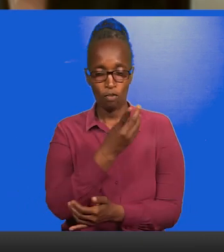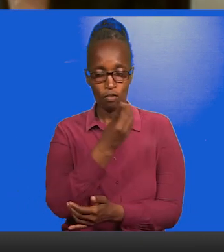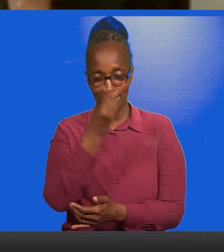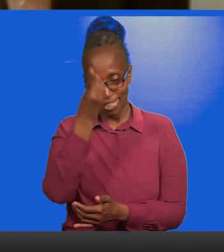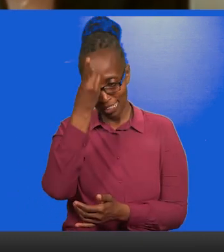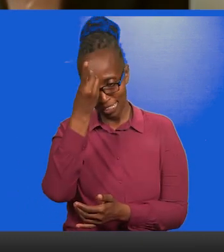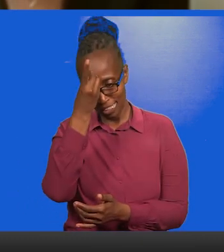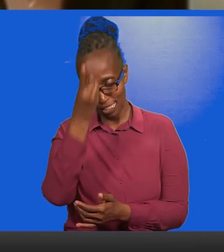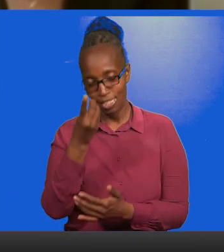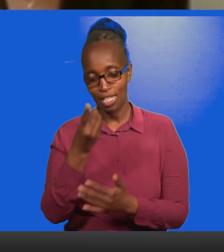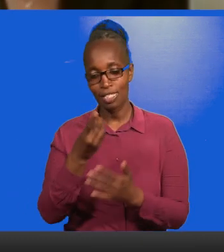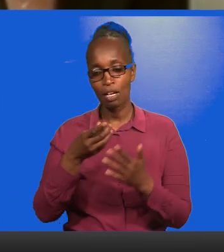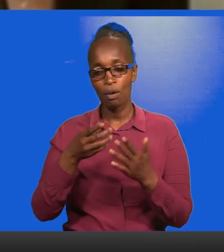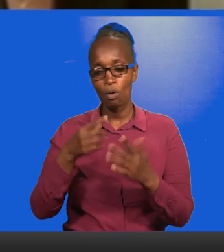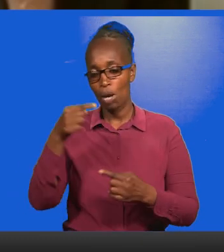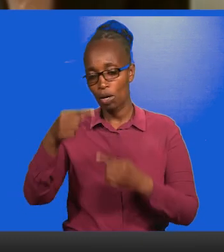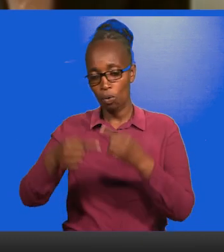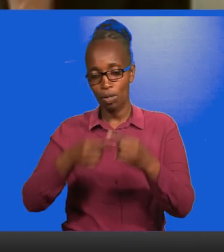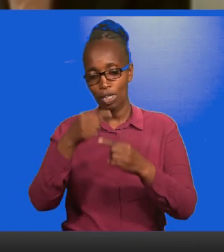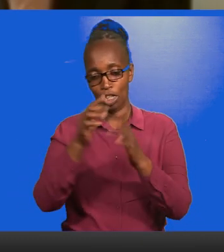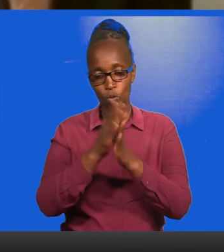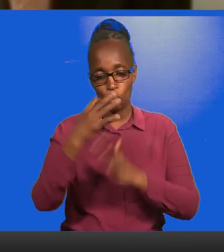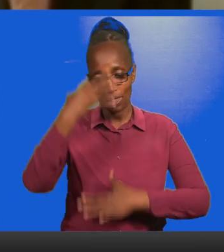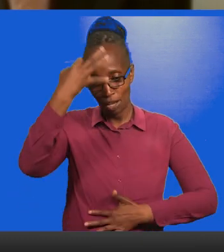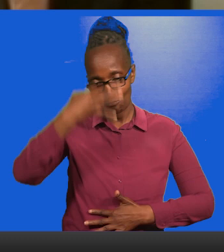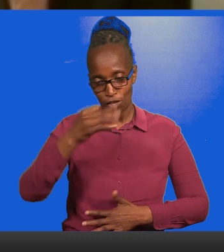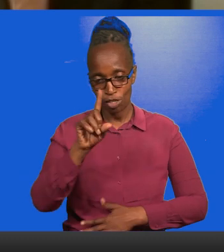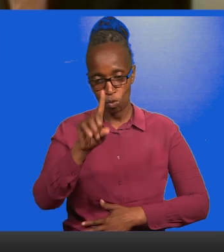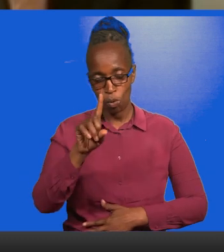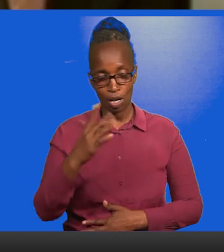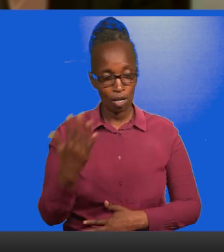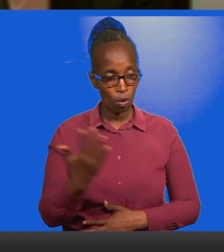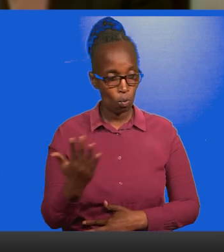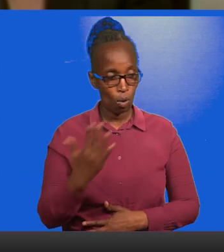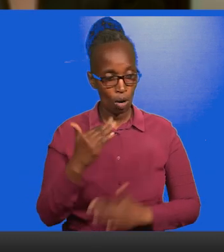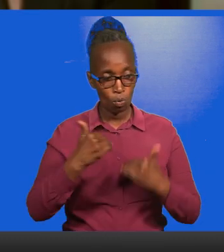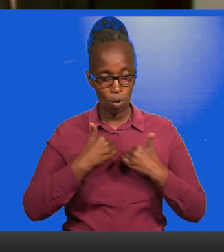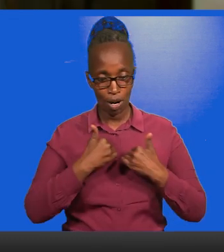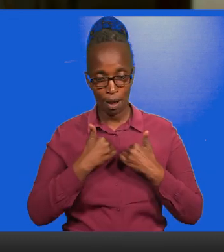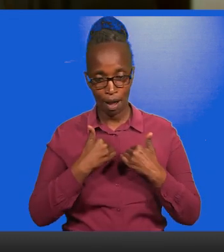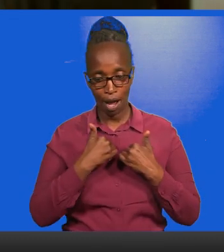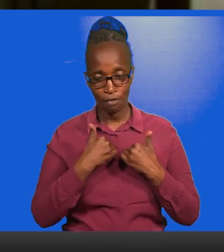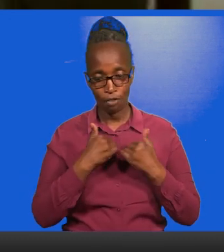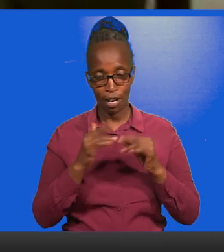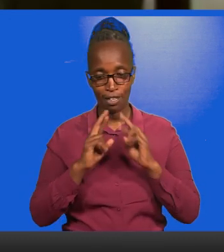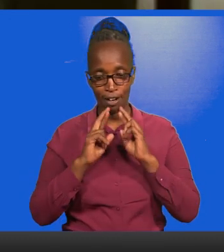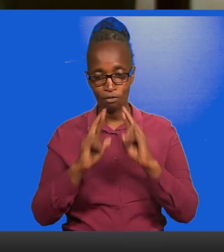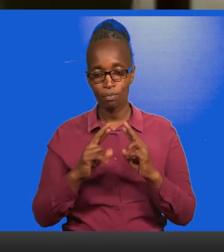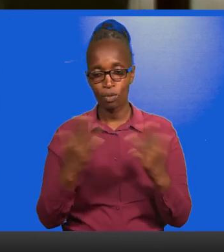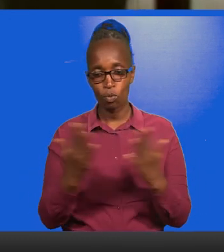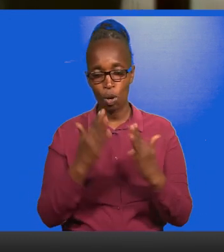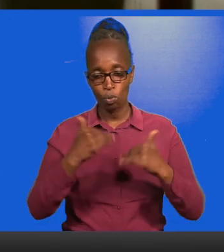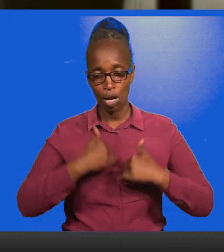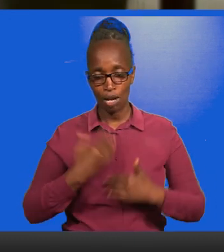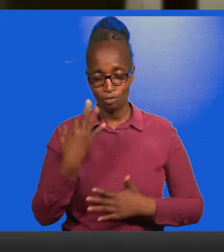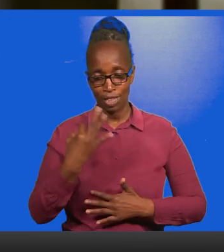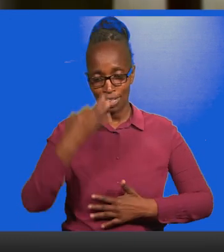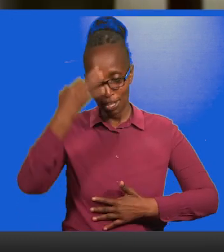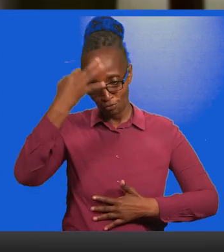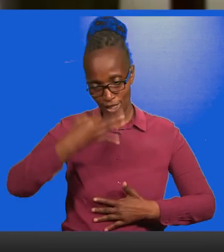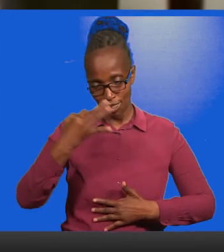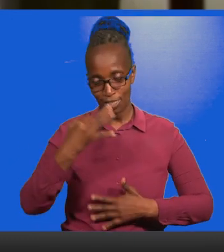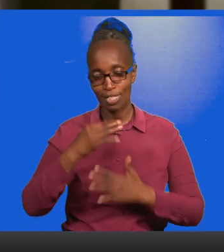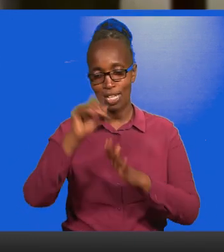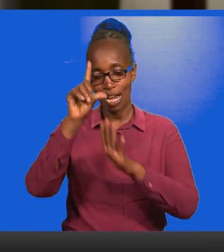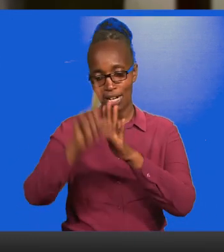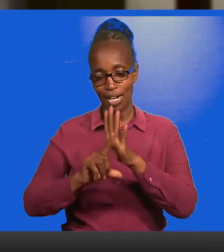based on the burden of disease we are still in phase one where we have less in in terms of our response plan we